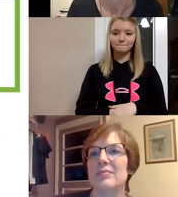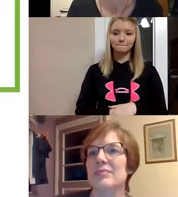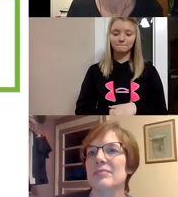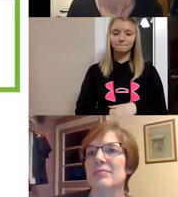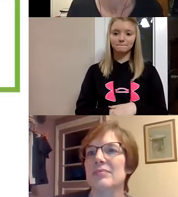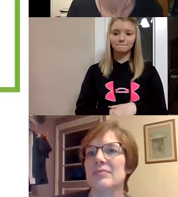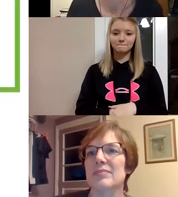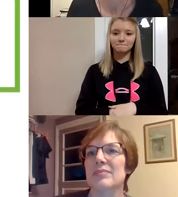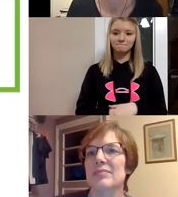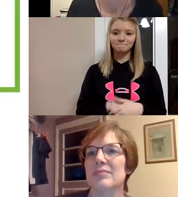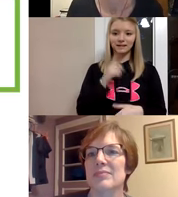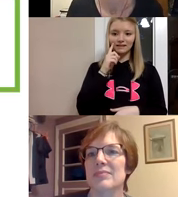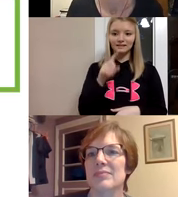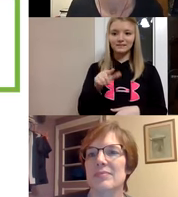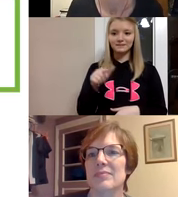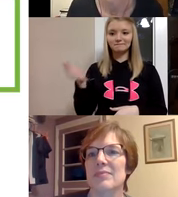Corky, is this you or is this me?